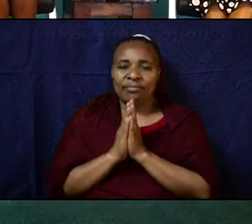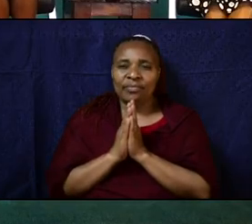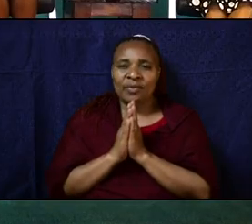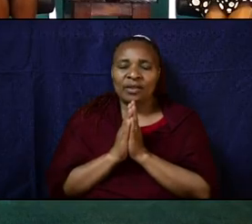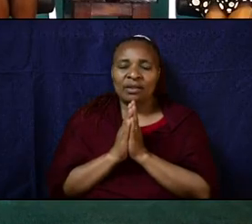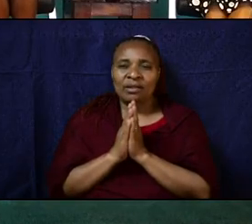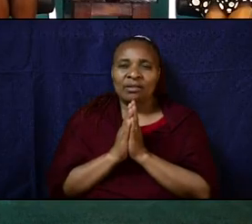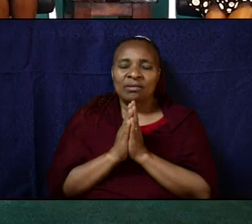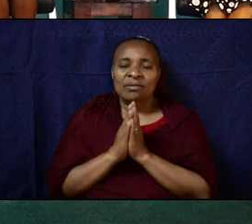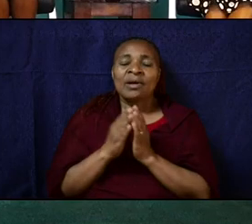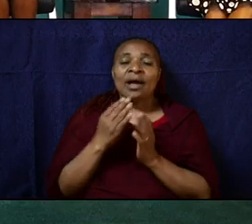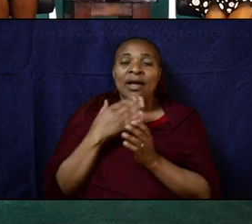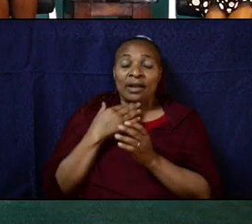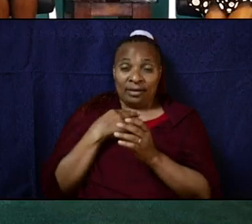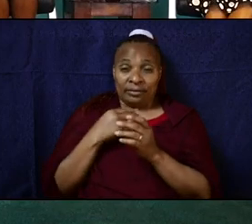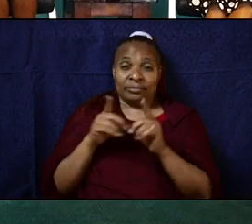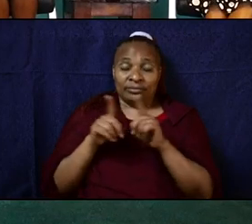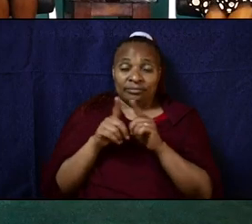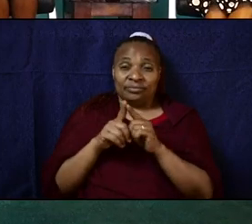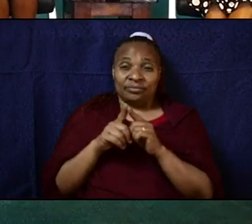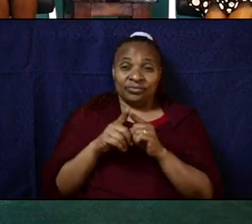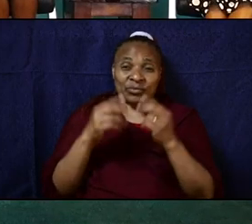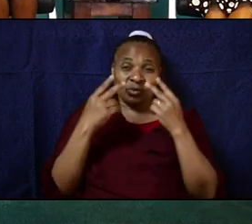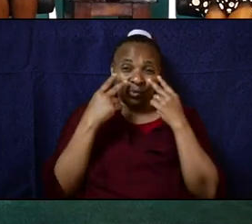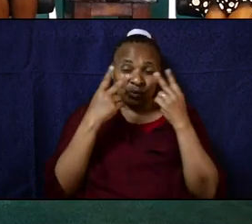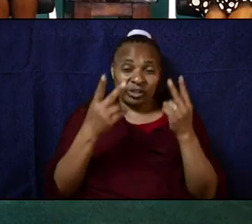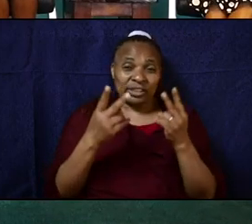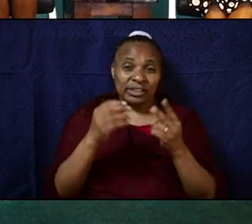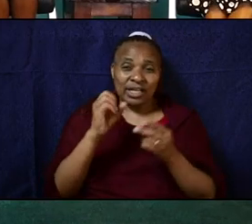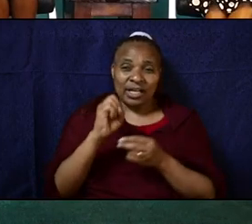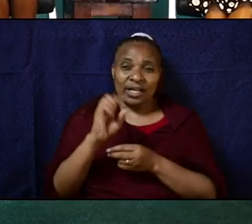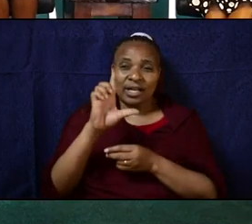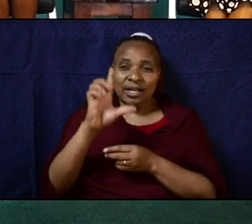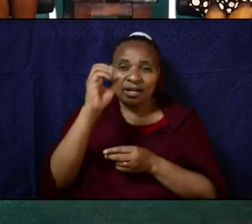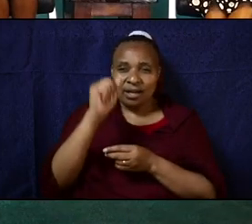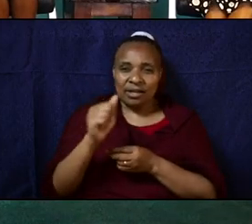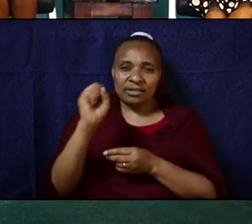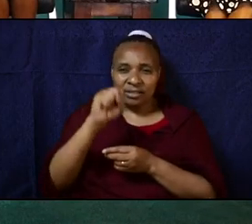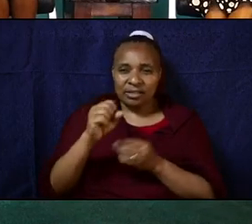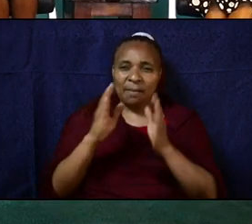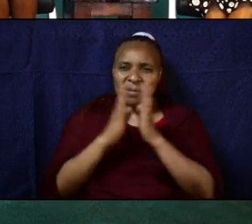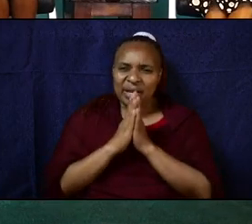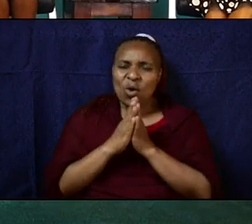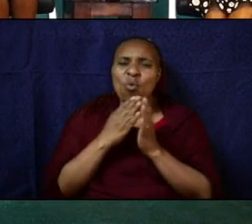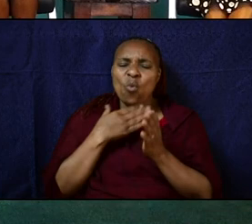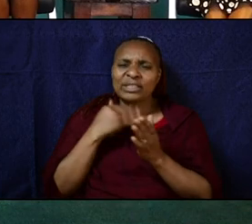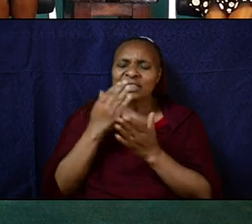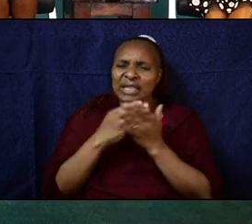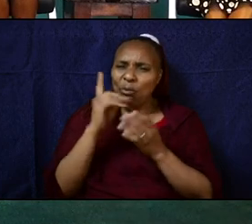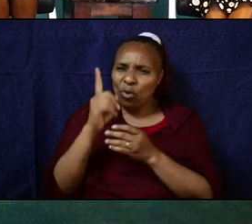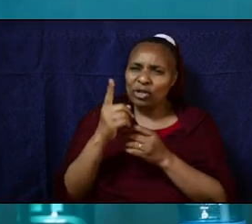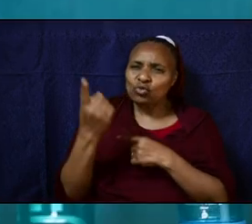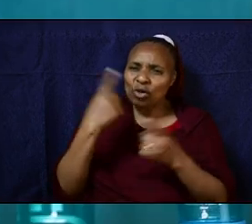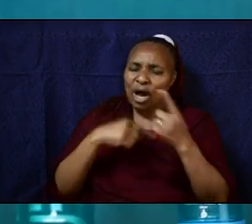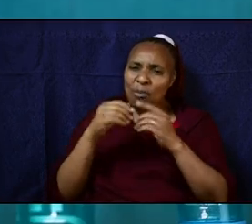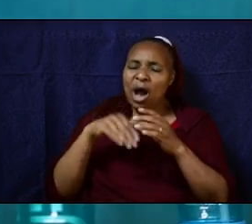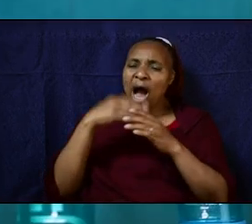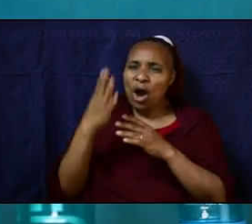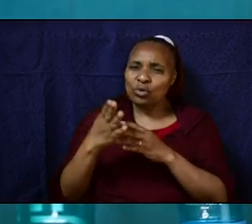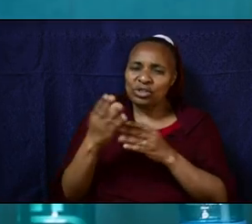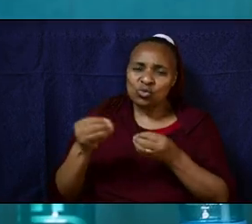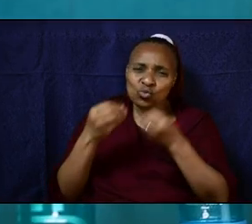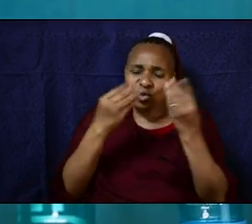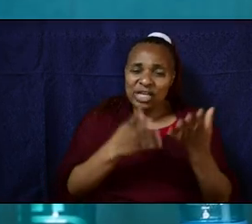Amen, amen. I like that. We see from Eliezer's prayer, he was very specific. Yeah. He wanted someone to come out, give him water,